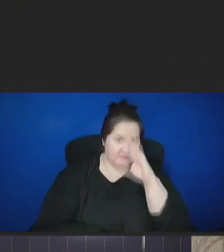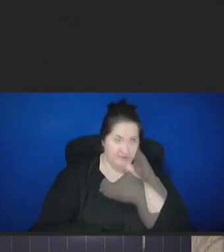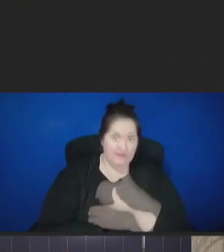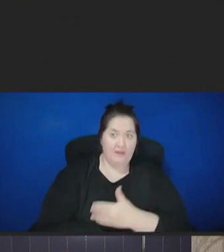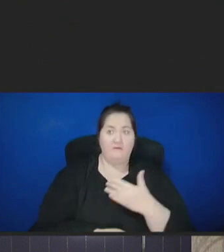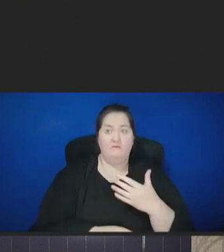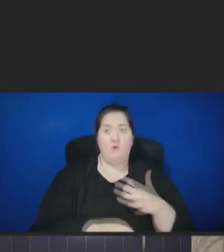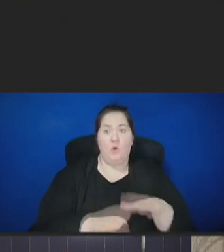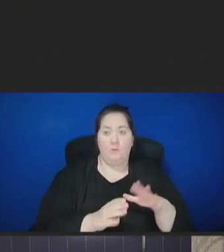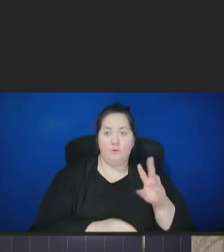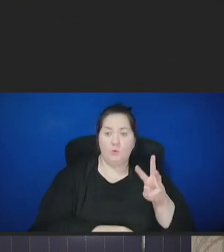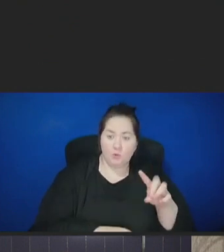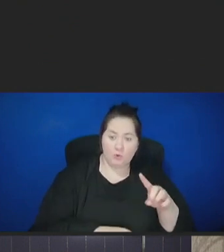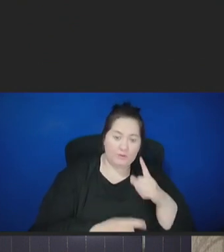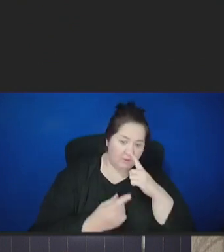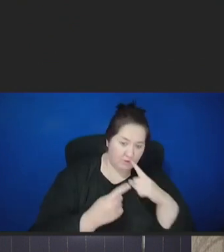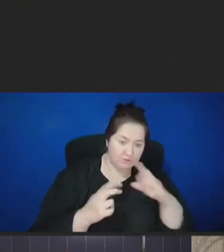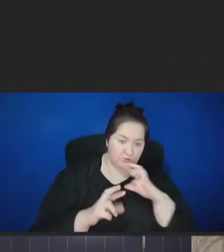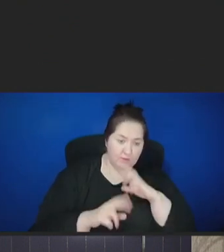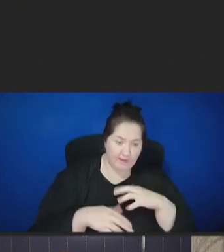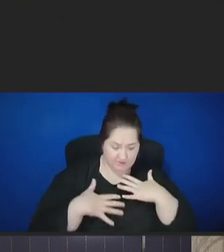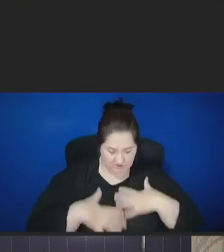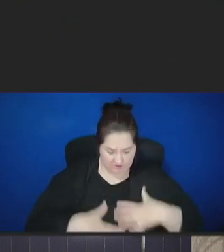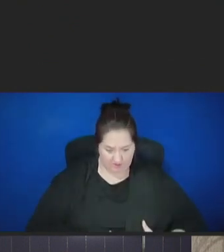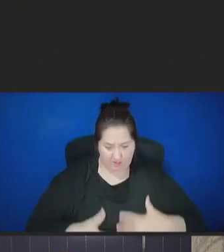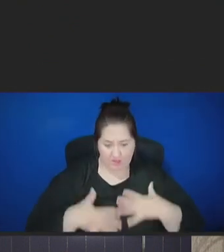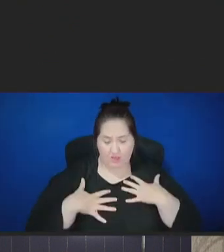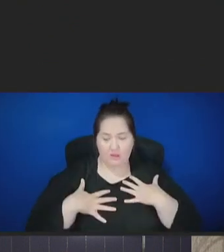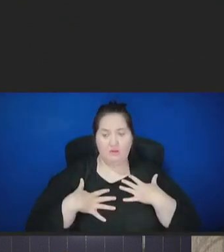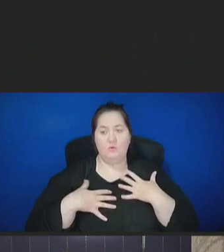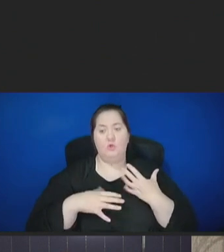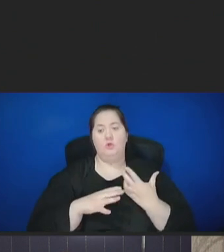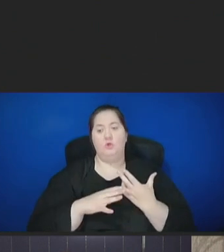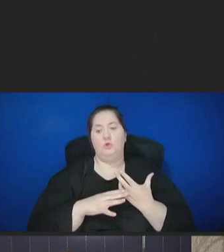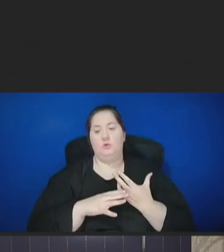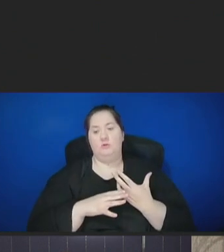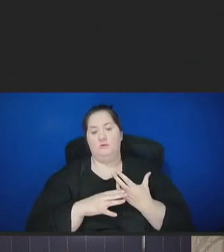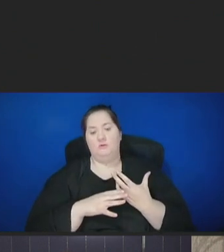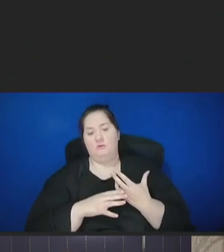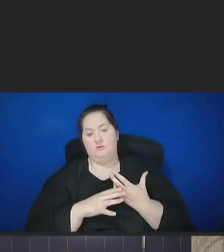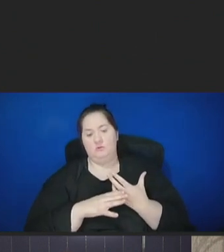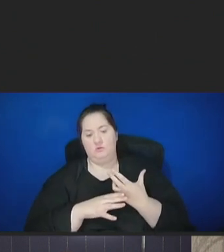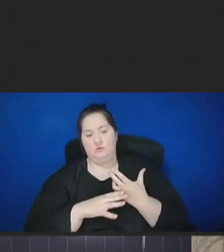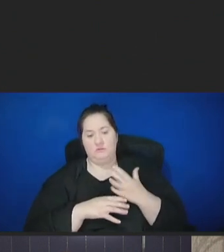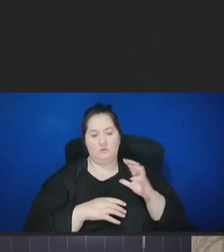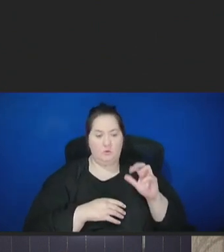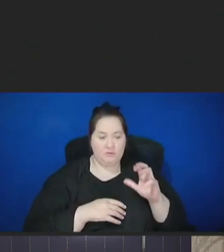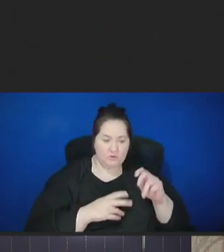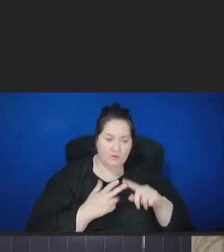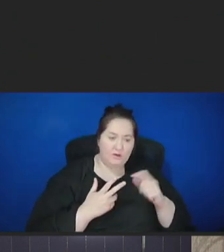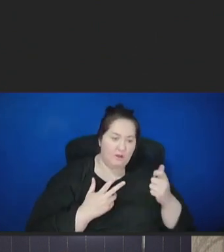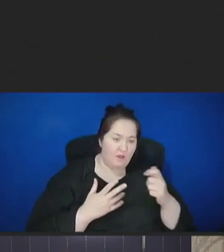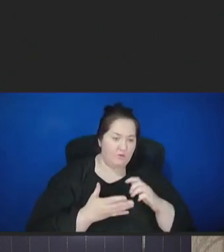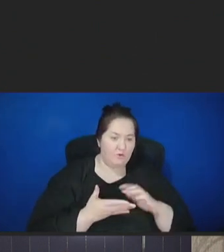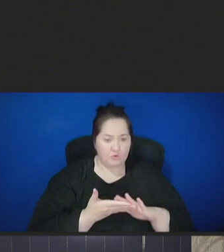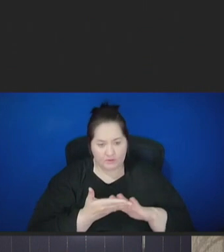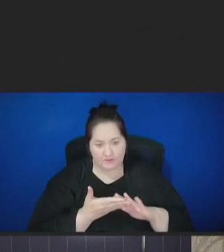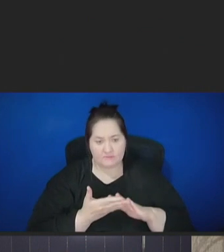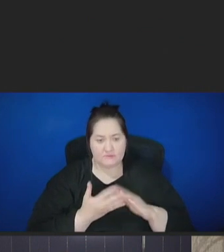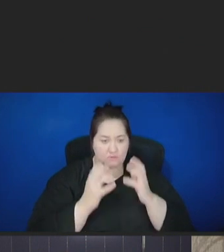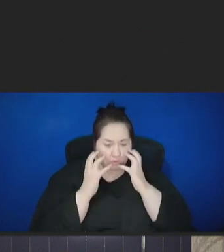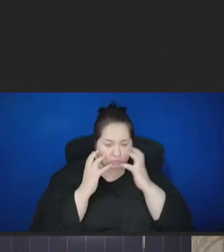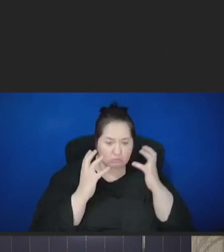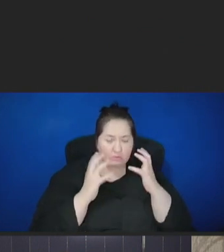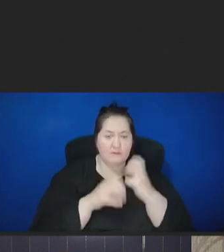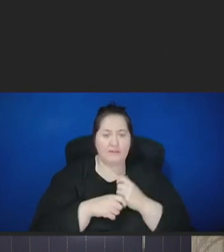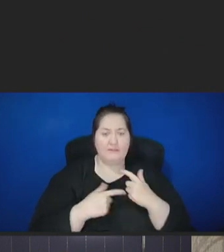wound, allergic reaction all over his body that they were using mupirocin for, and cortisone and a bunch of other creams, and a puffy swollen face, get